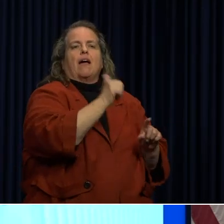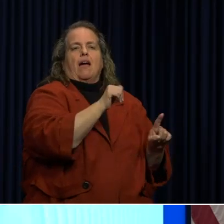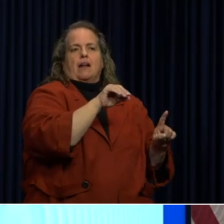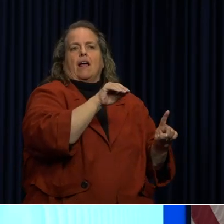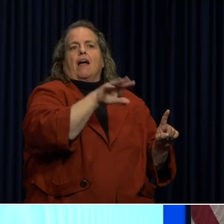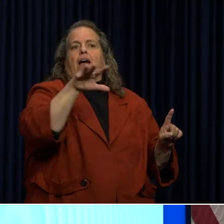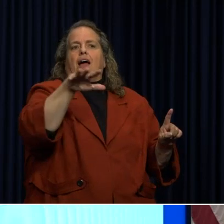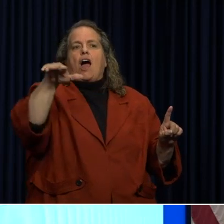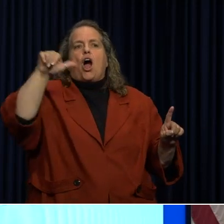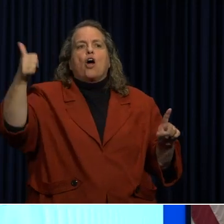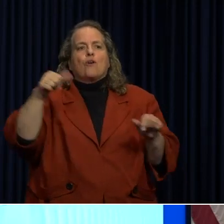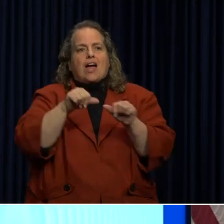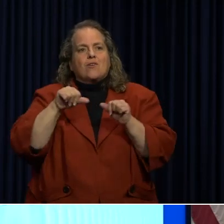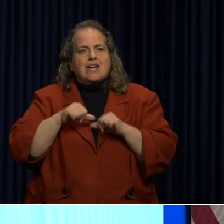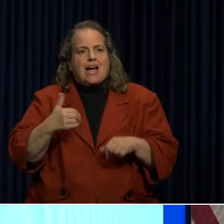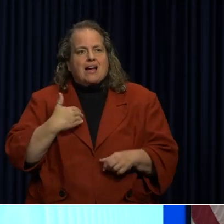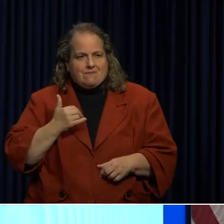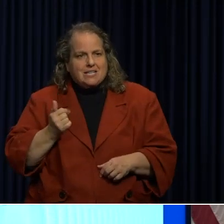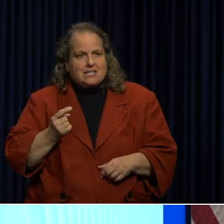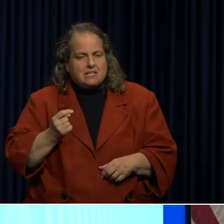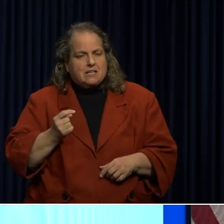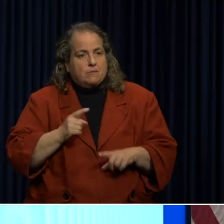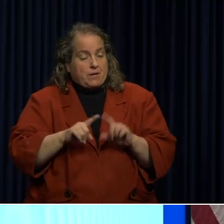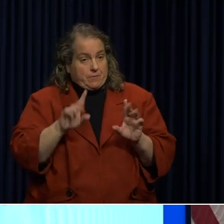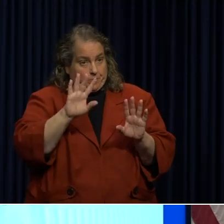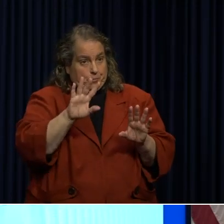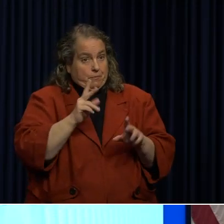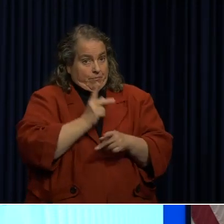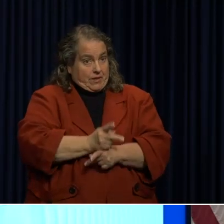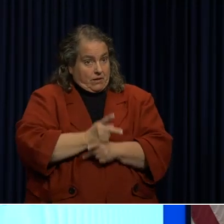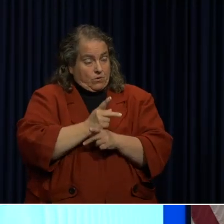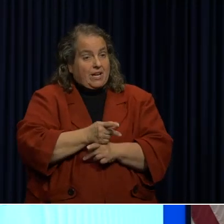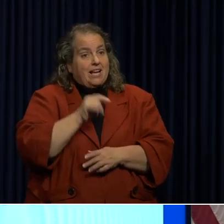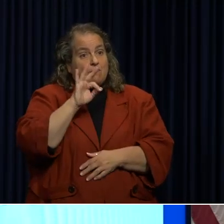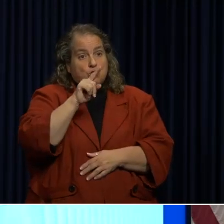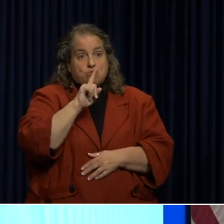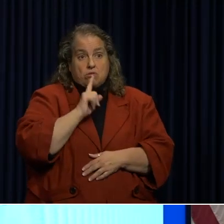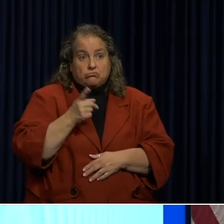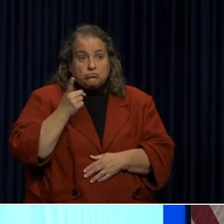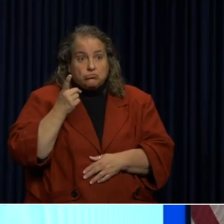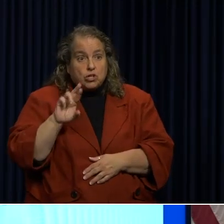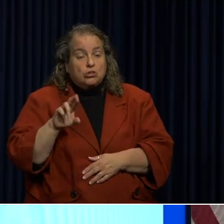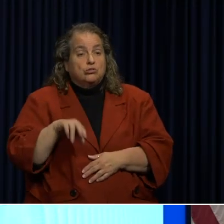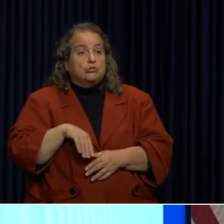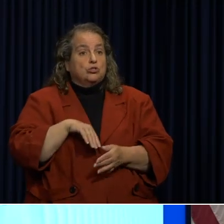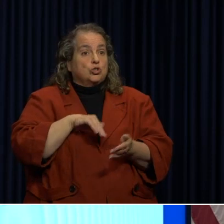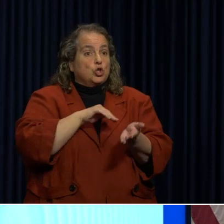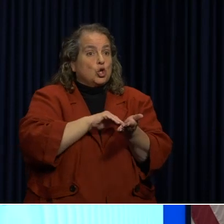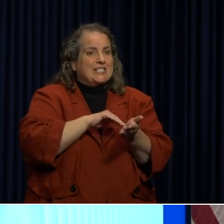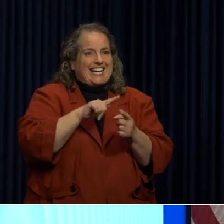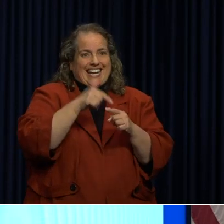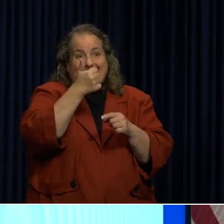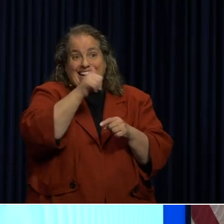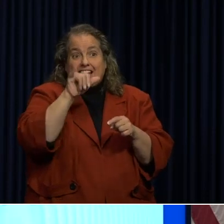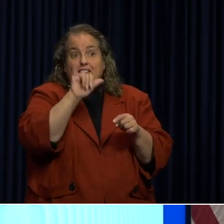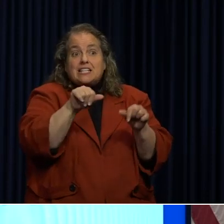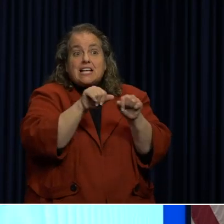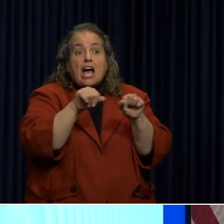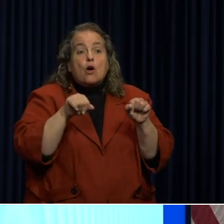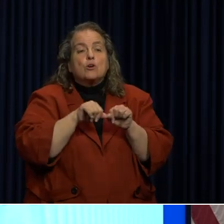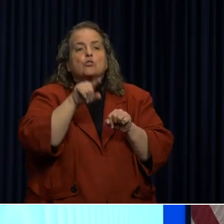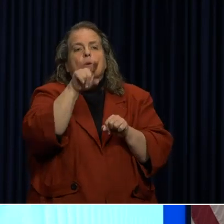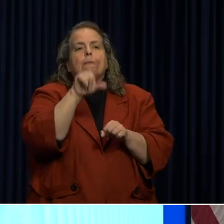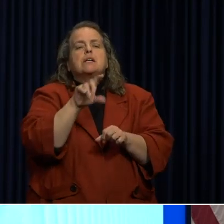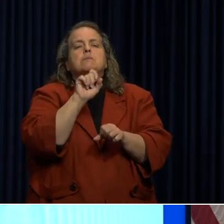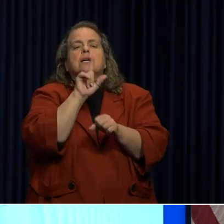that if you are a practitioner in any of these areas, that you are fully committed to following the guidelines that will be put